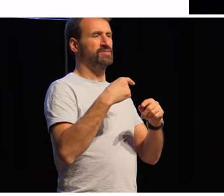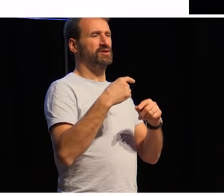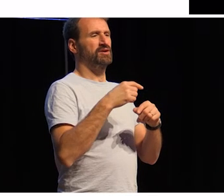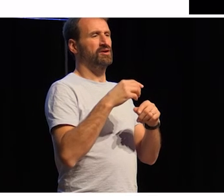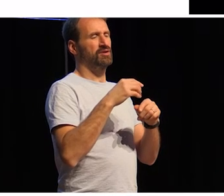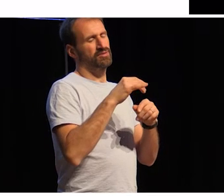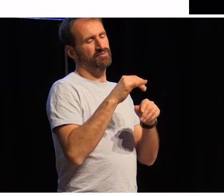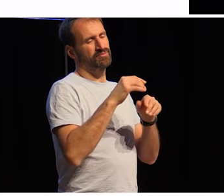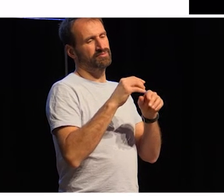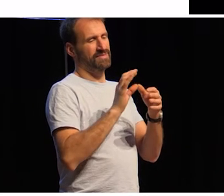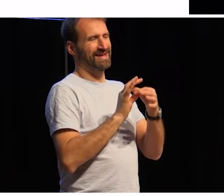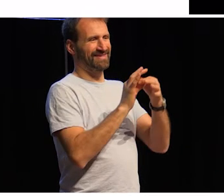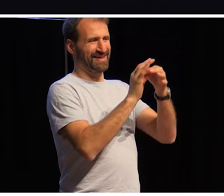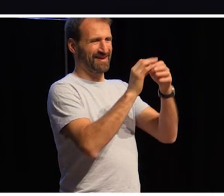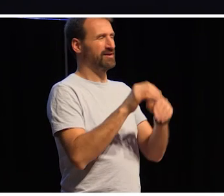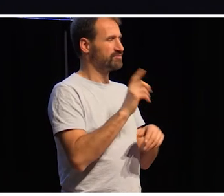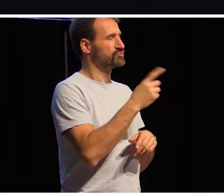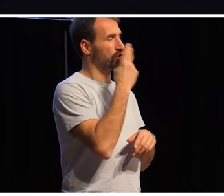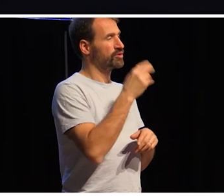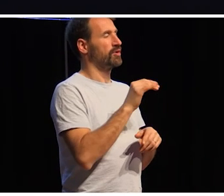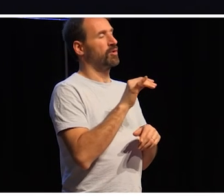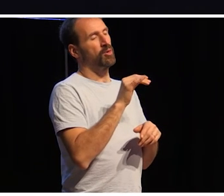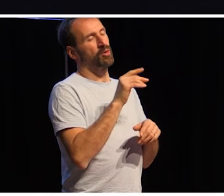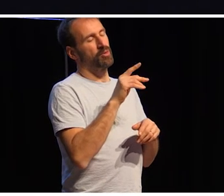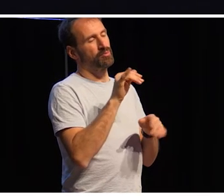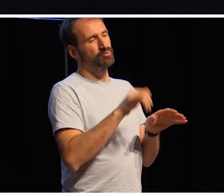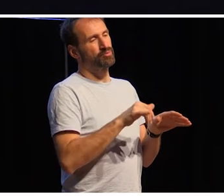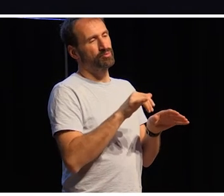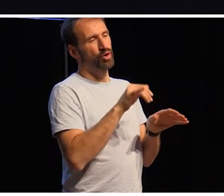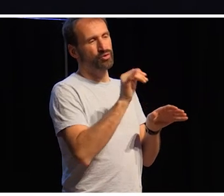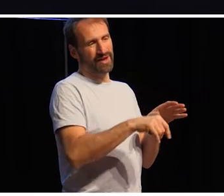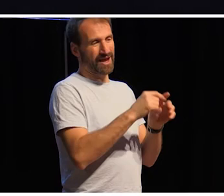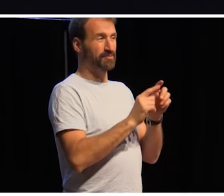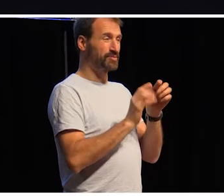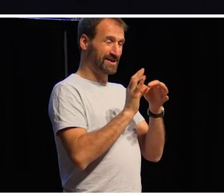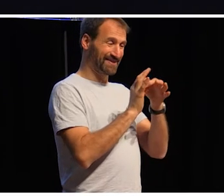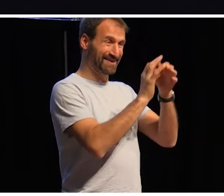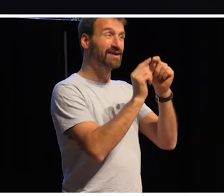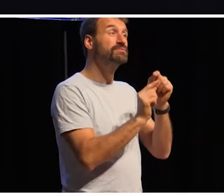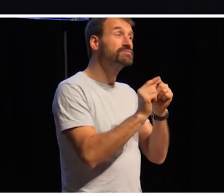have to walk up the prototype chain recursively. Object might be a proxy,